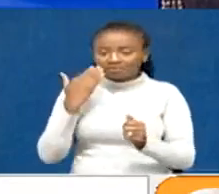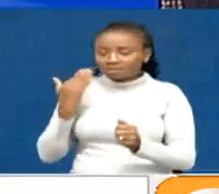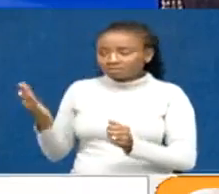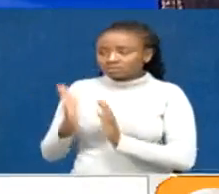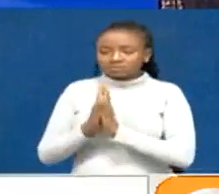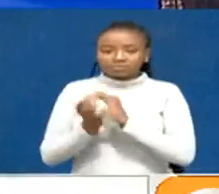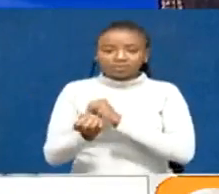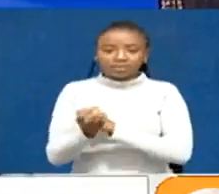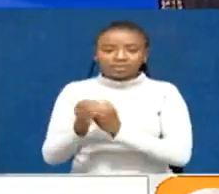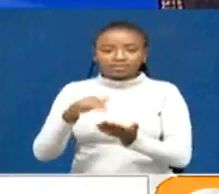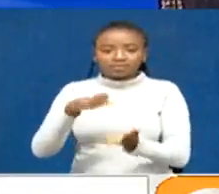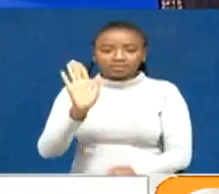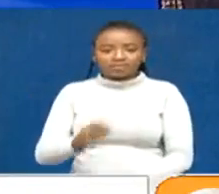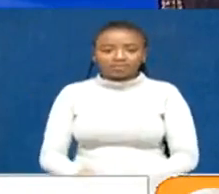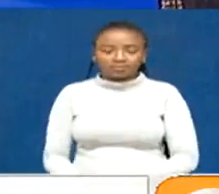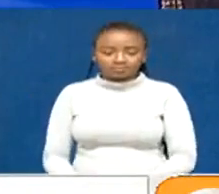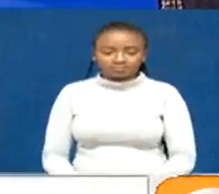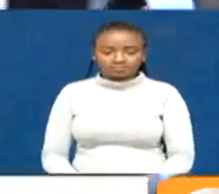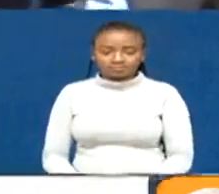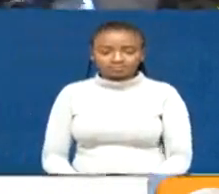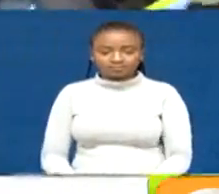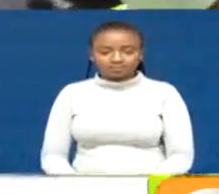Gwin has the details on that report.